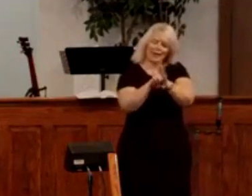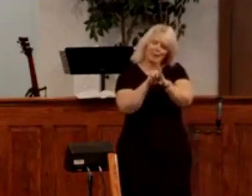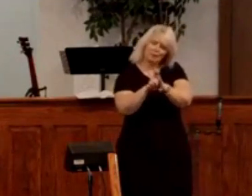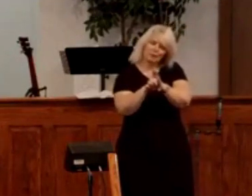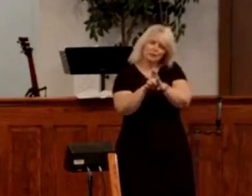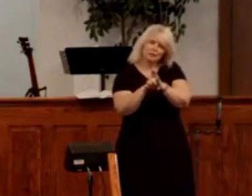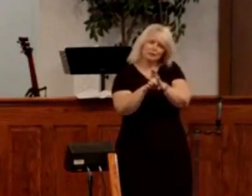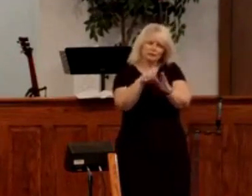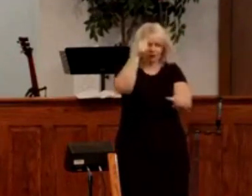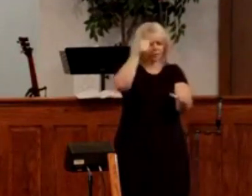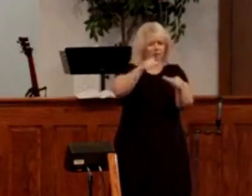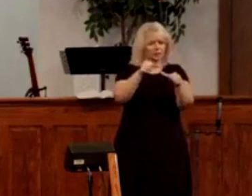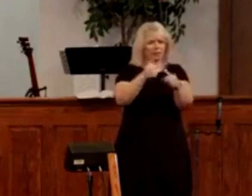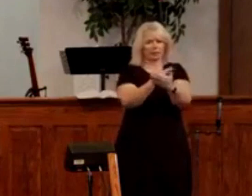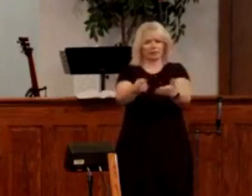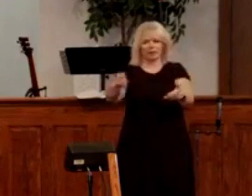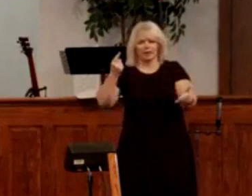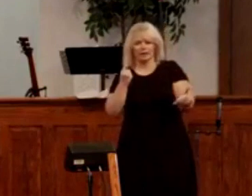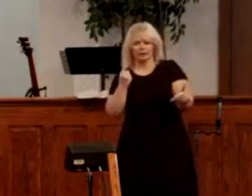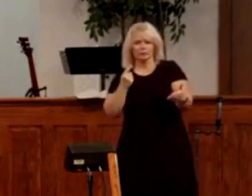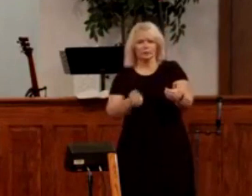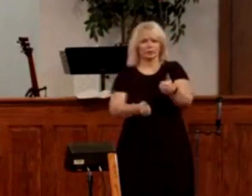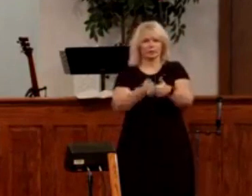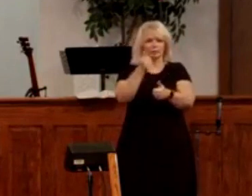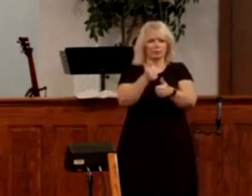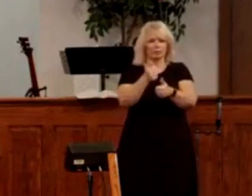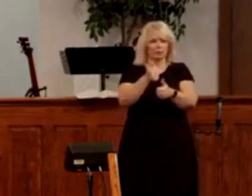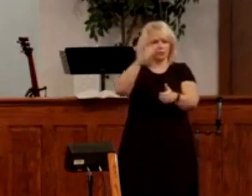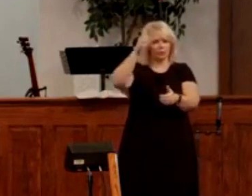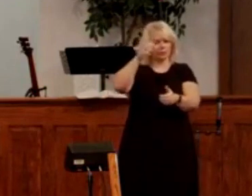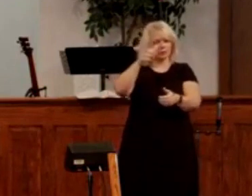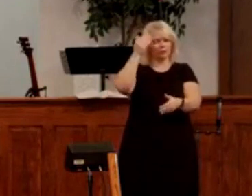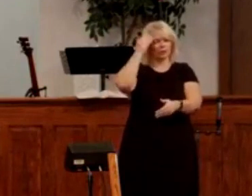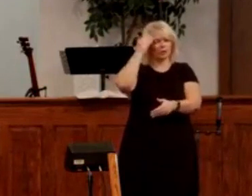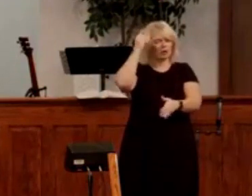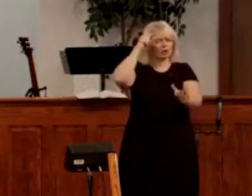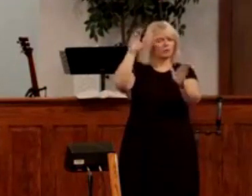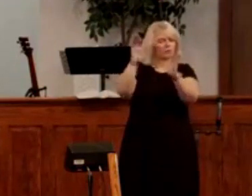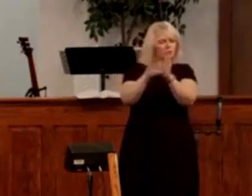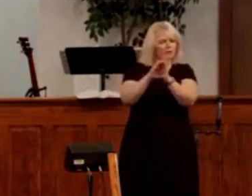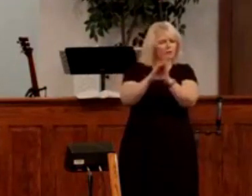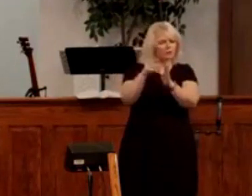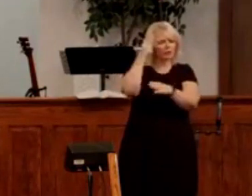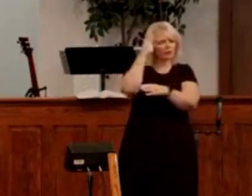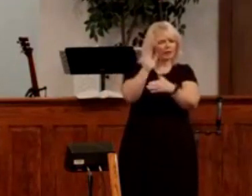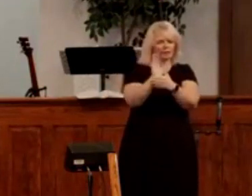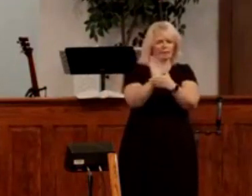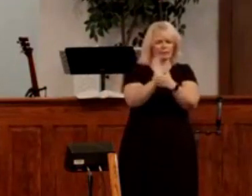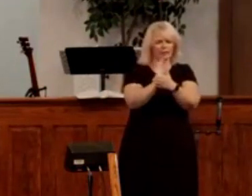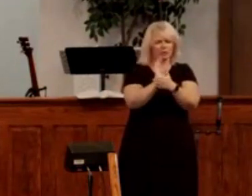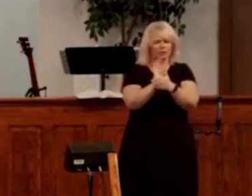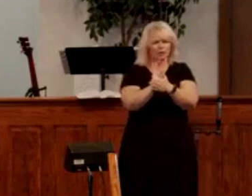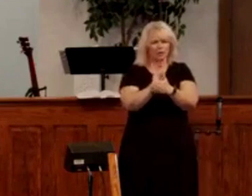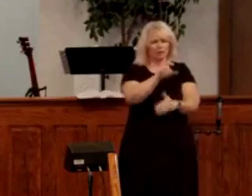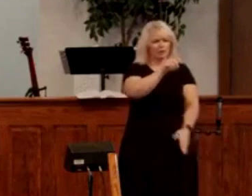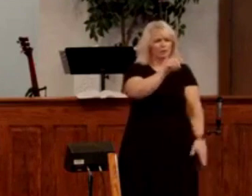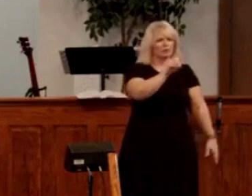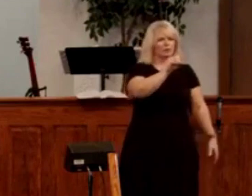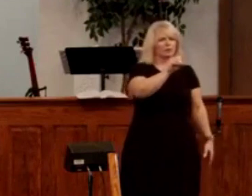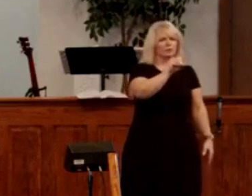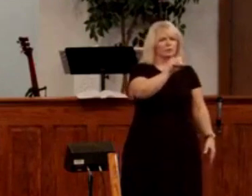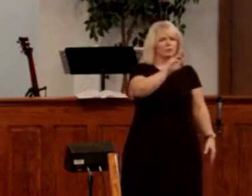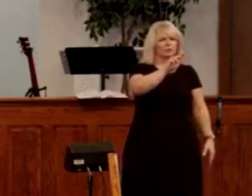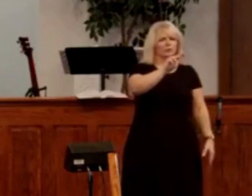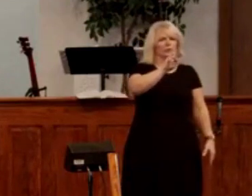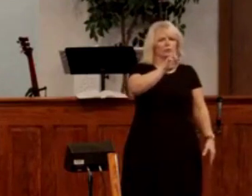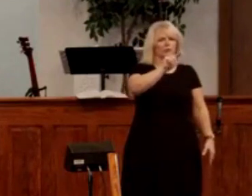there. You remember last week, probably the most familiar picture that comes to mind when you think of the Wizard of Oz is Dorothy and the Tin Man and the Scarecrow